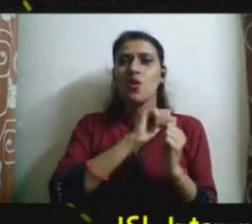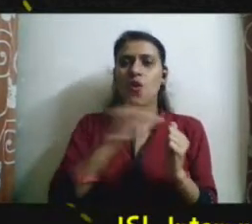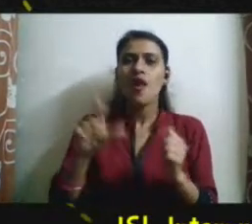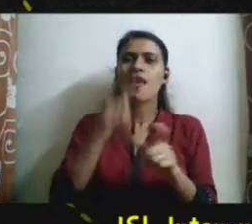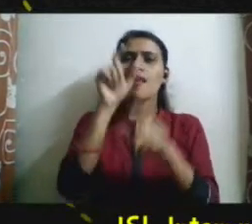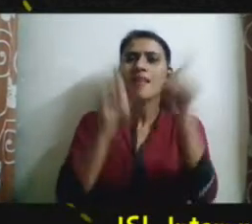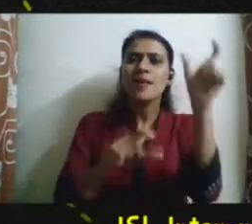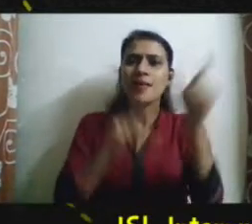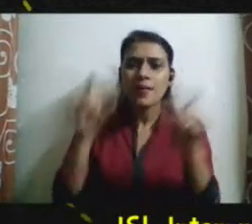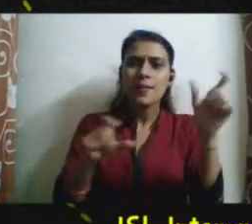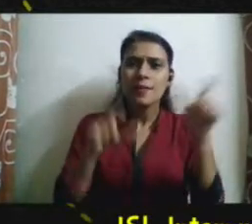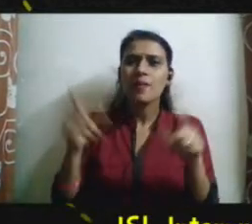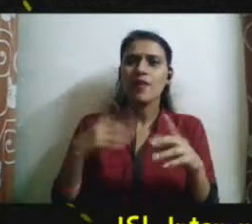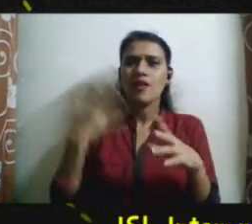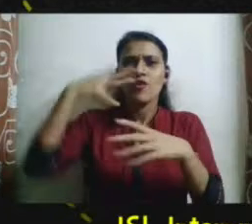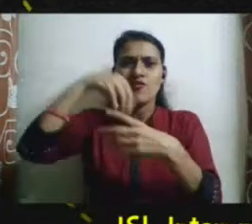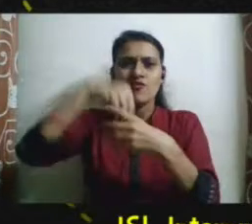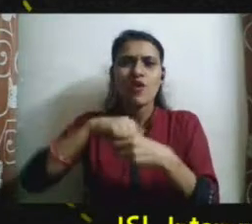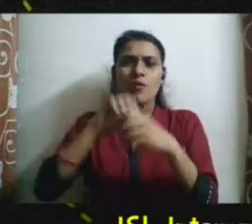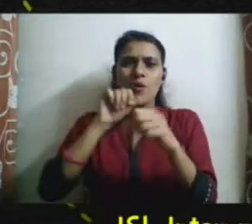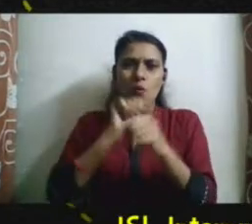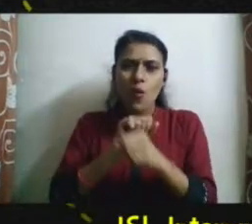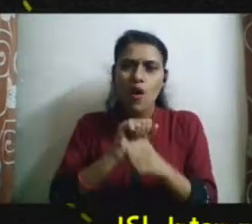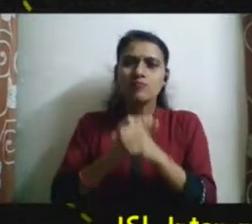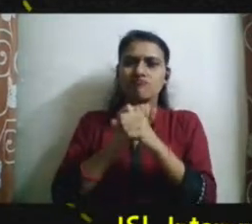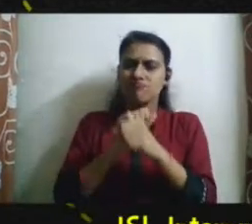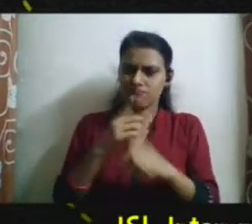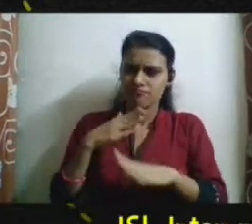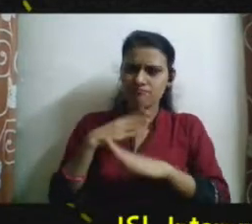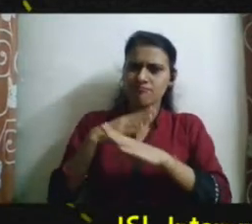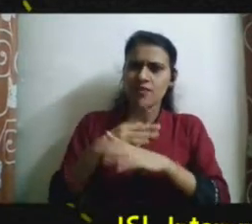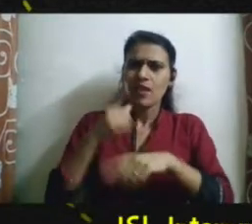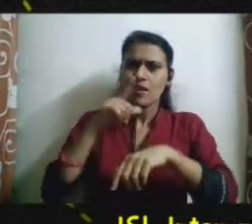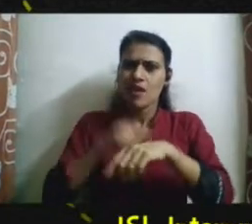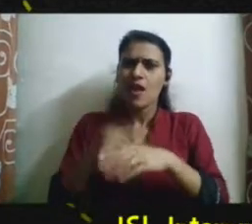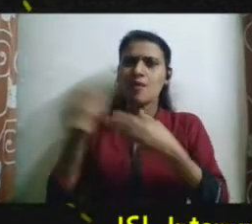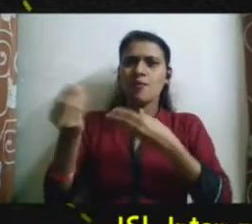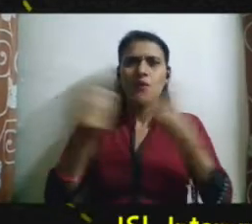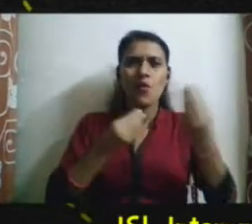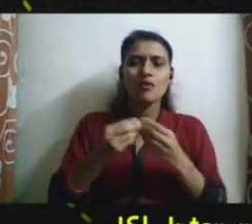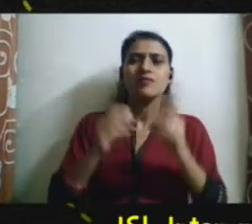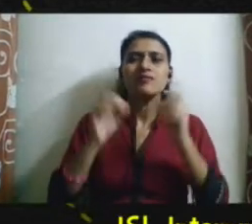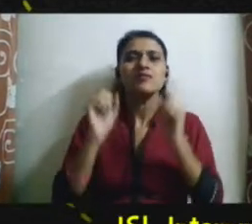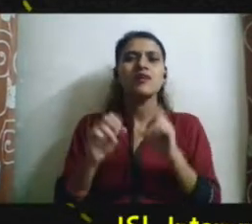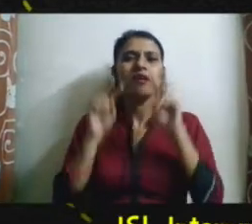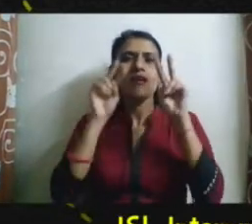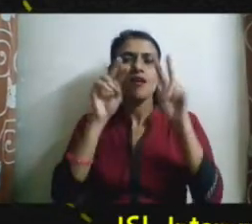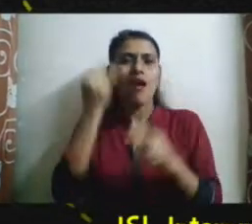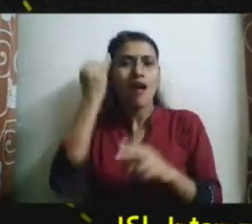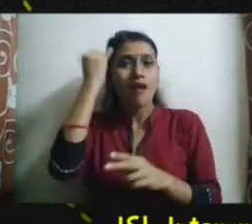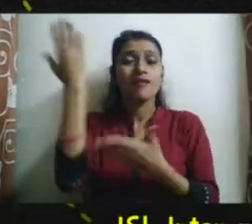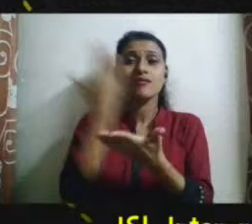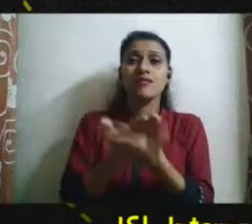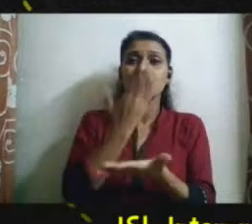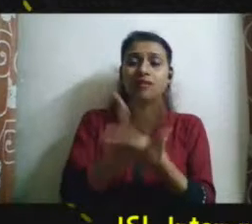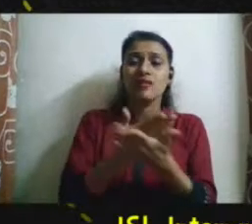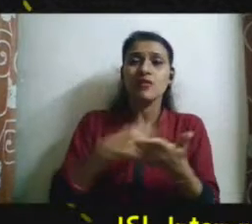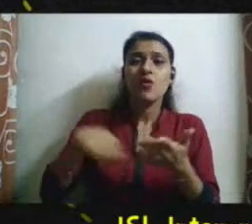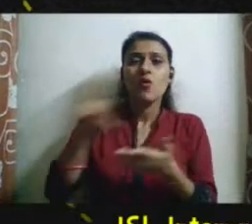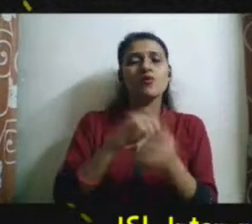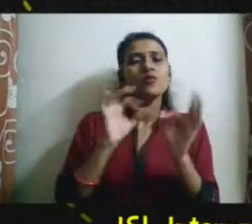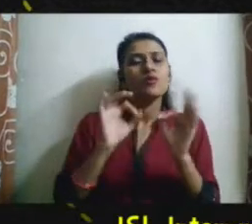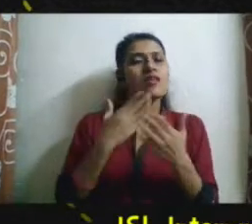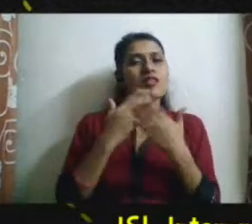the speakers who have been involved and given us their time to be at the conference, to present, to share their ideas, and to all of the audience members